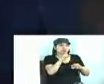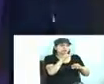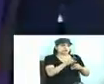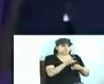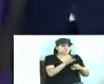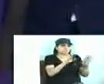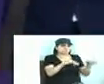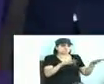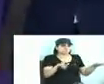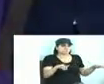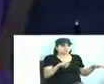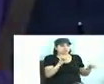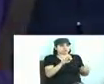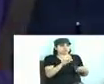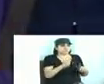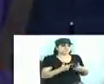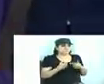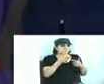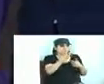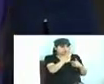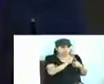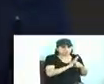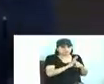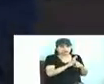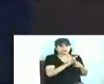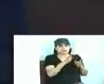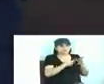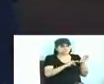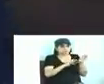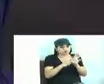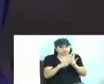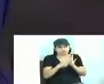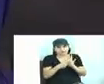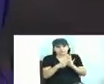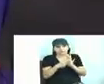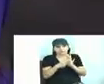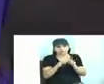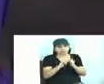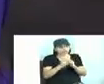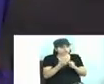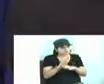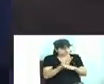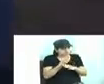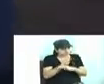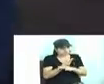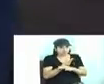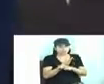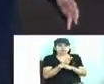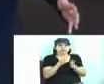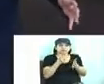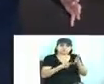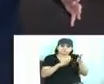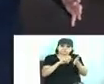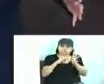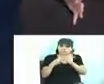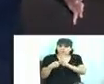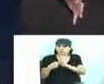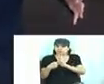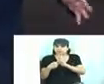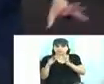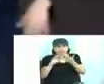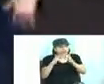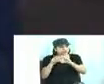image, and you want to wonder what is the purpose of your life and how do you use the gifts that you've been given and what is the purpose of a community and a congregation like